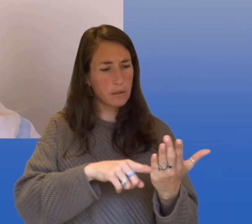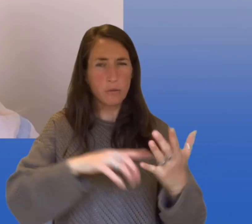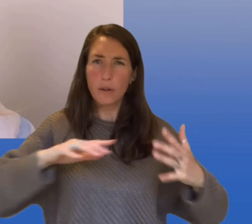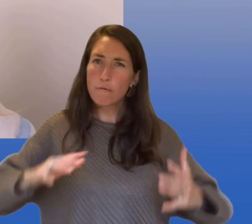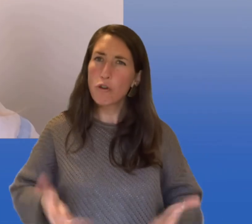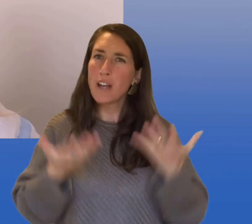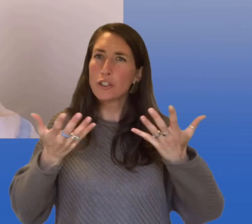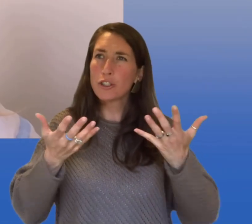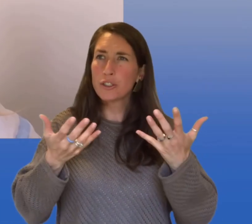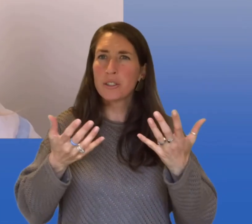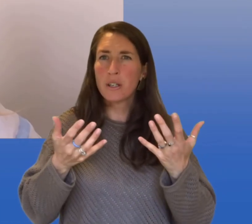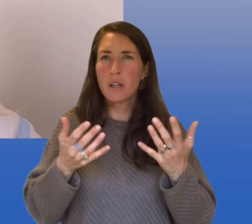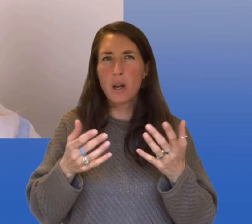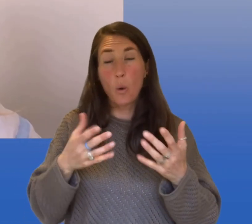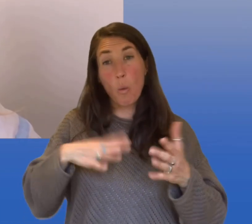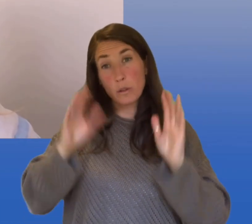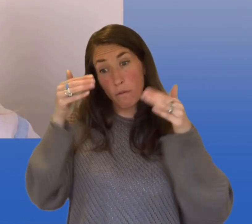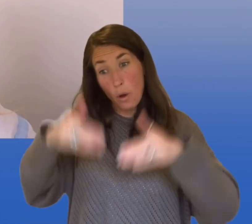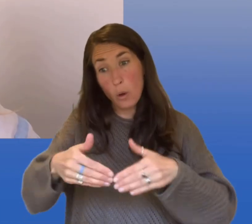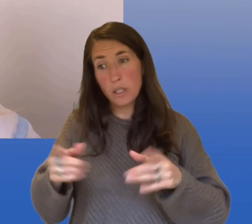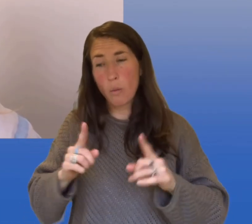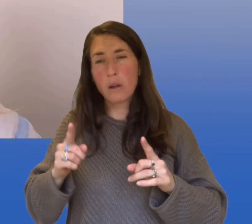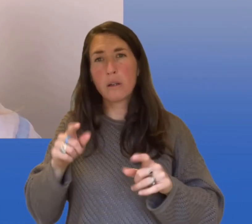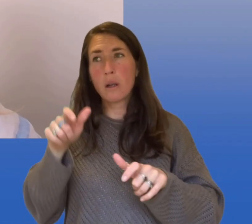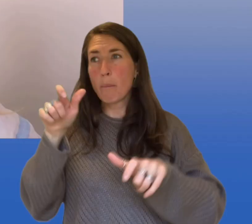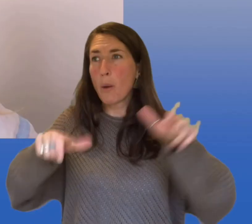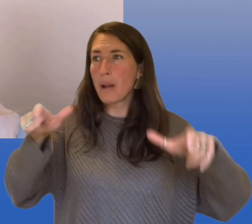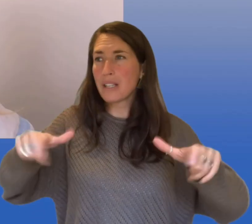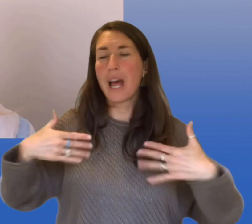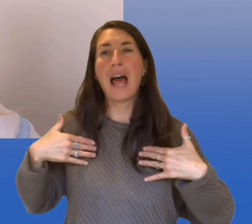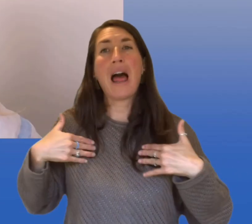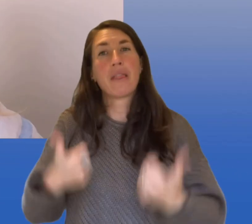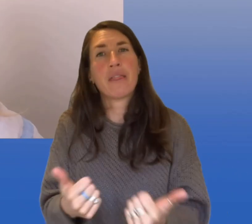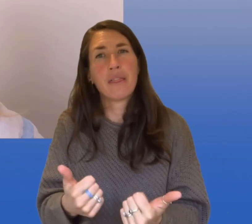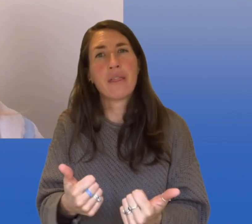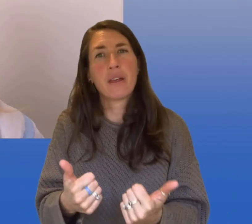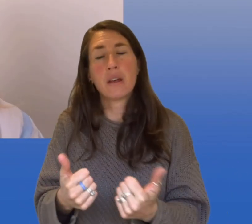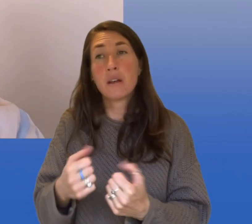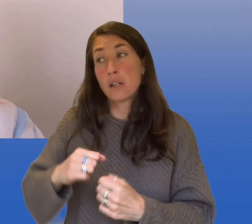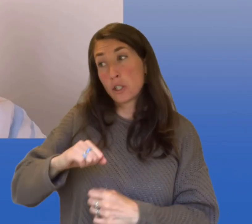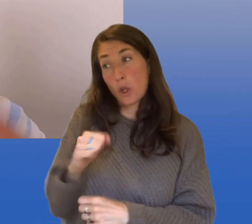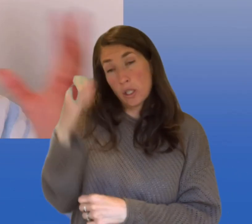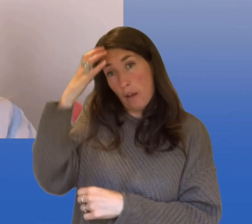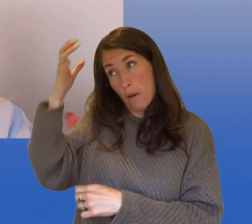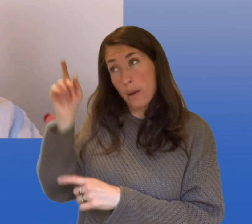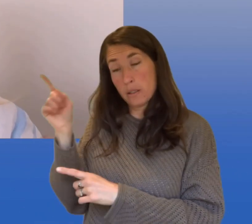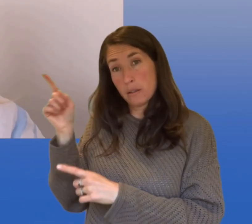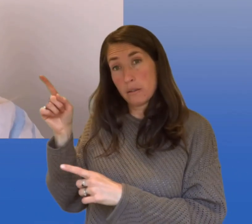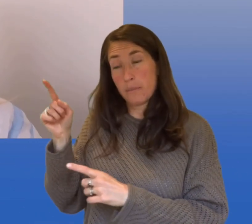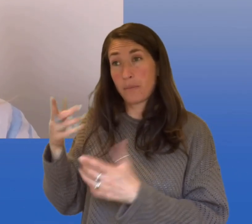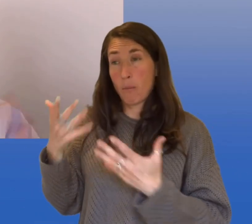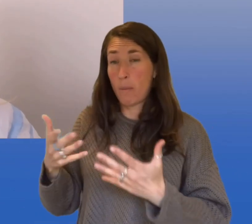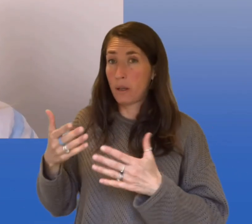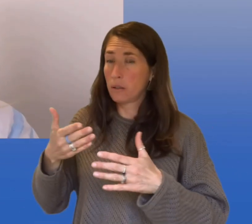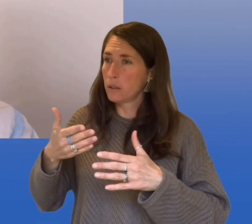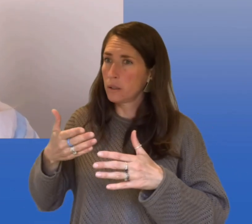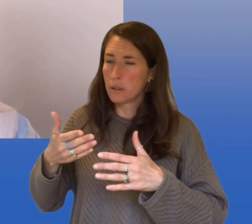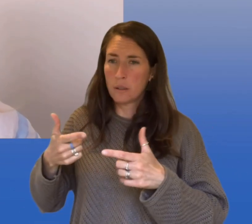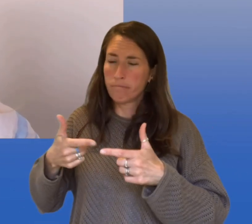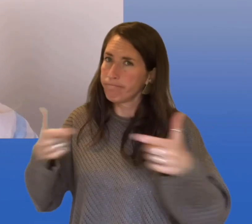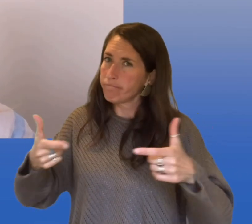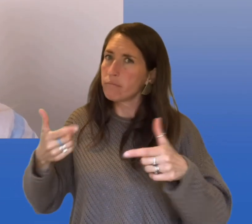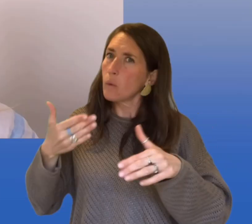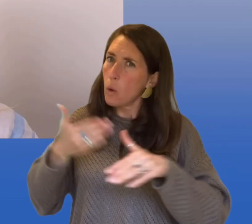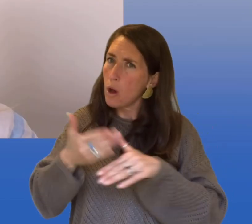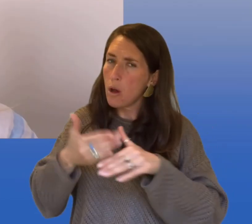to increase the focus on population health. So the Scottish Government are undertaking a huge amount of work at